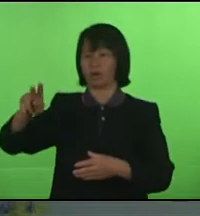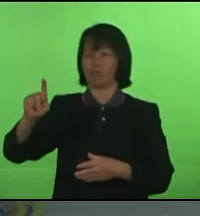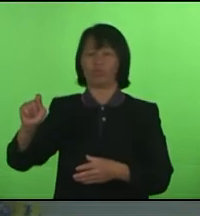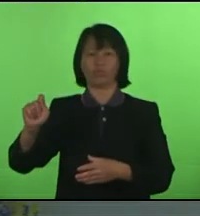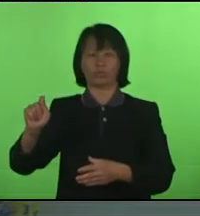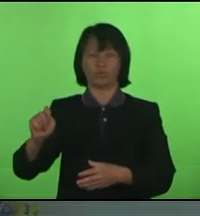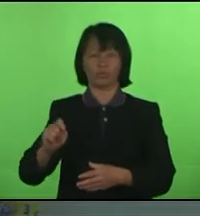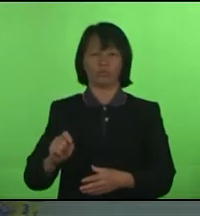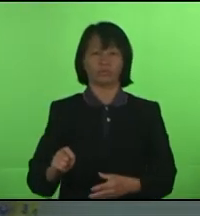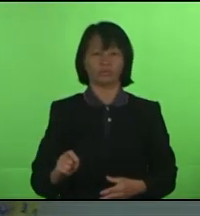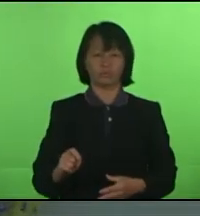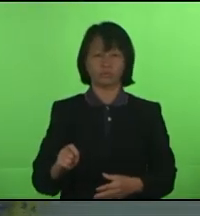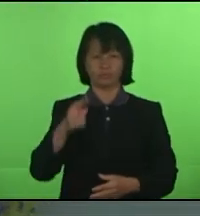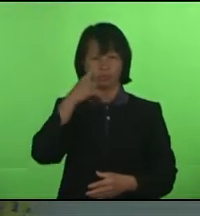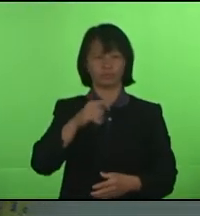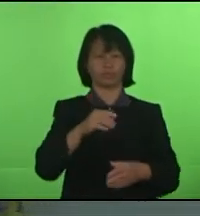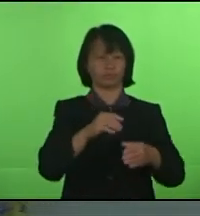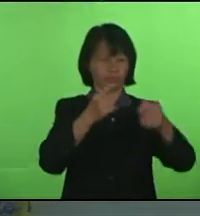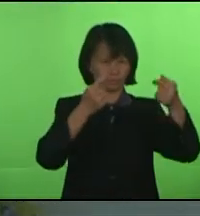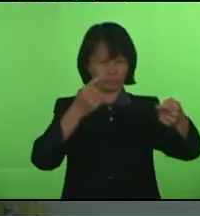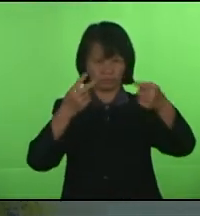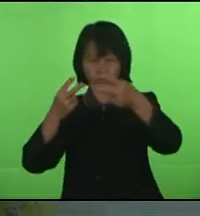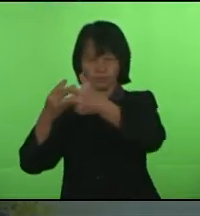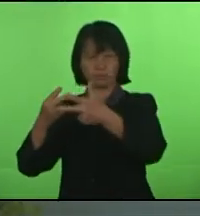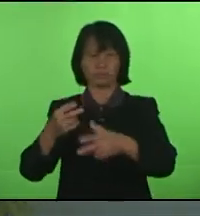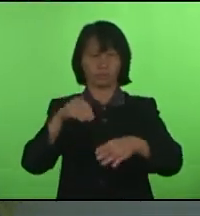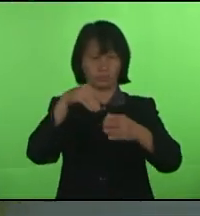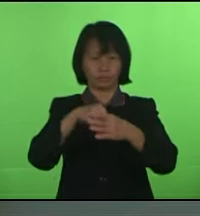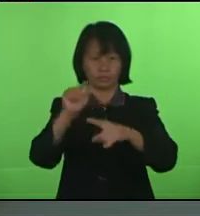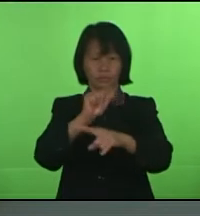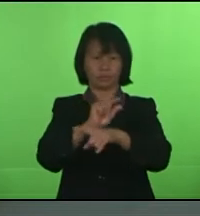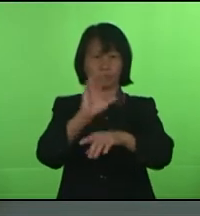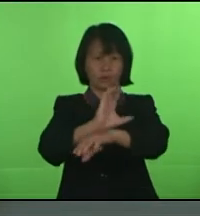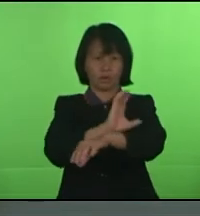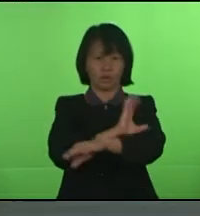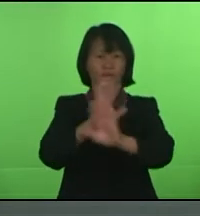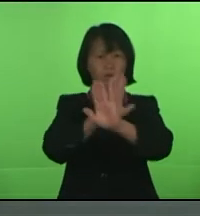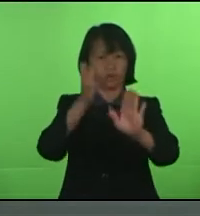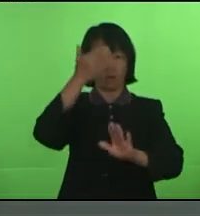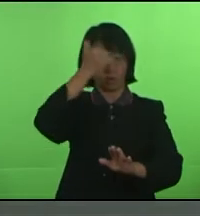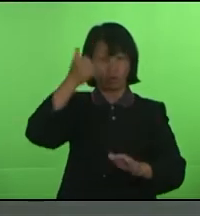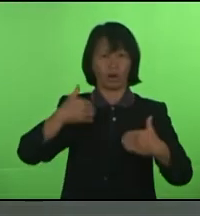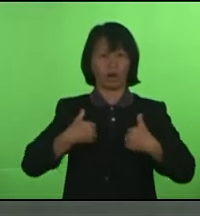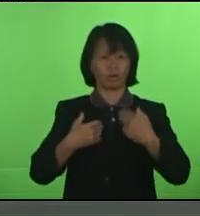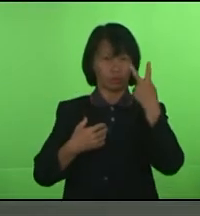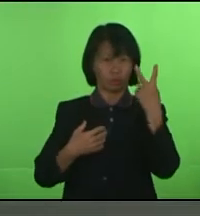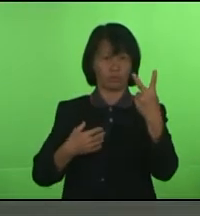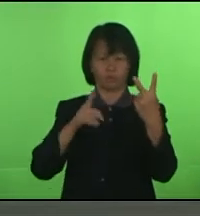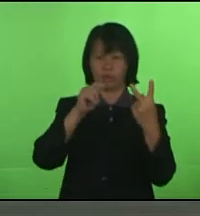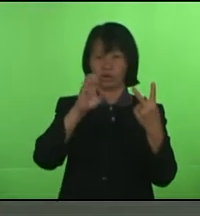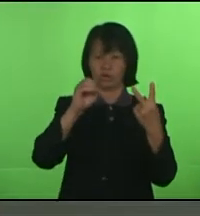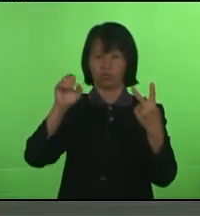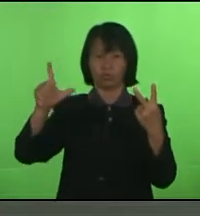different steps or different aspects of the computer, do not forget there are different tools that are